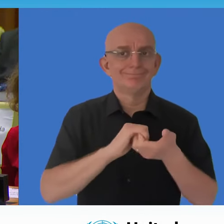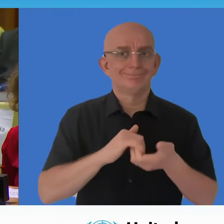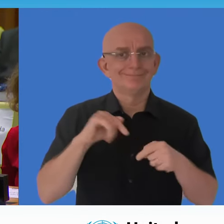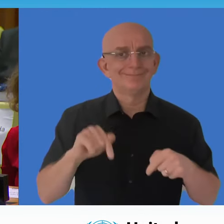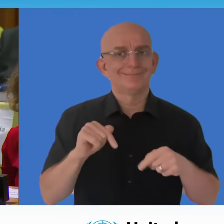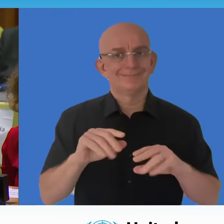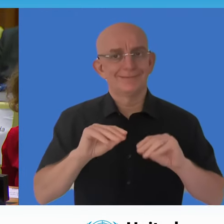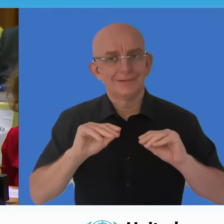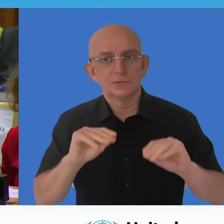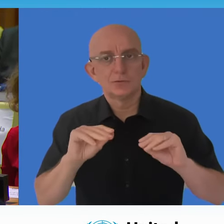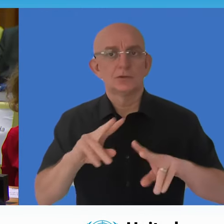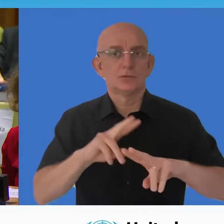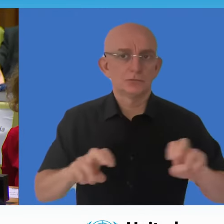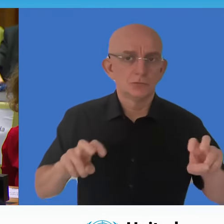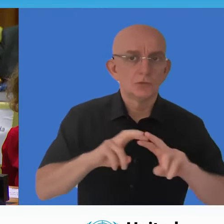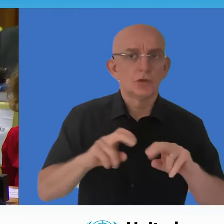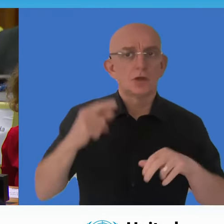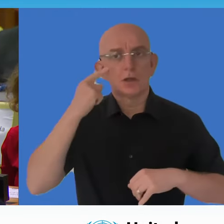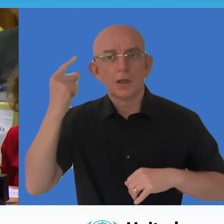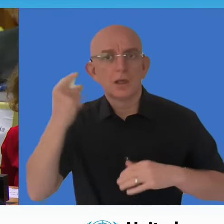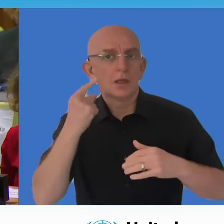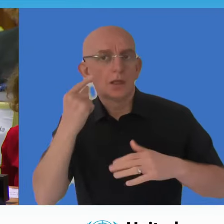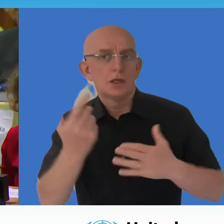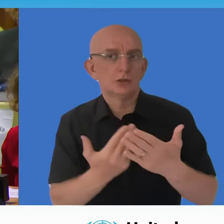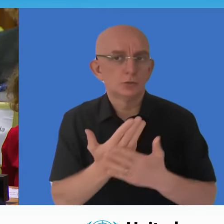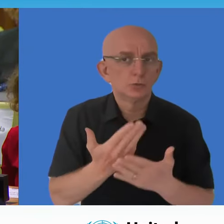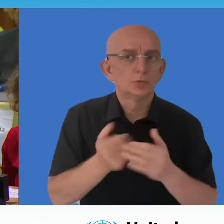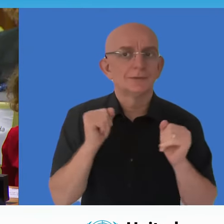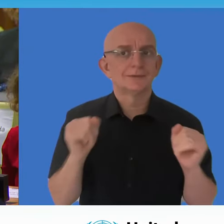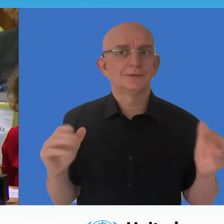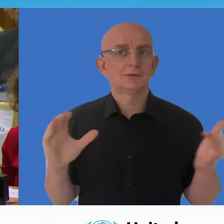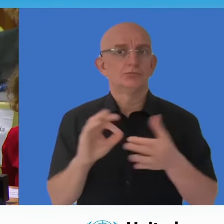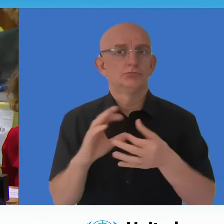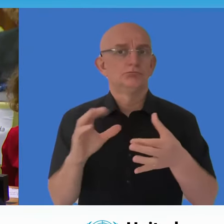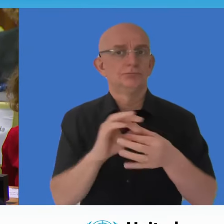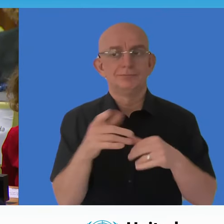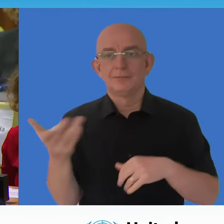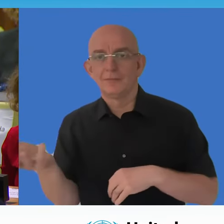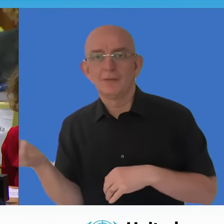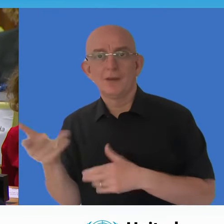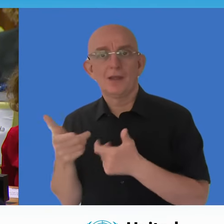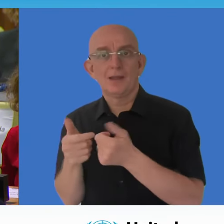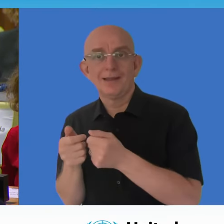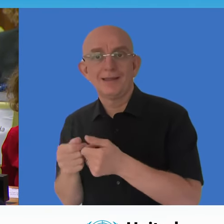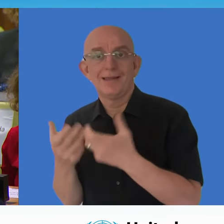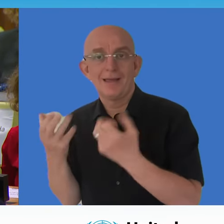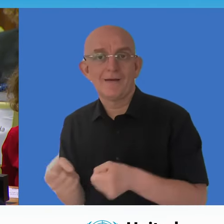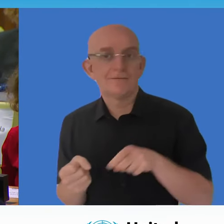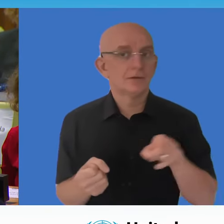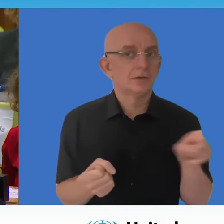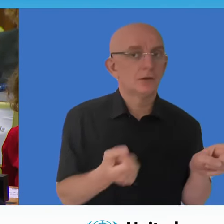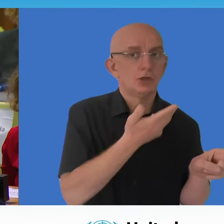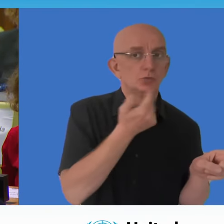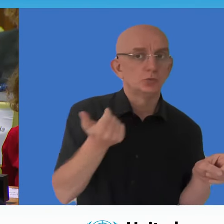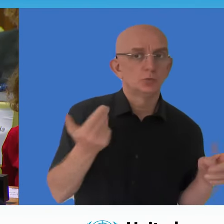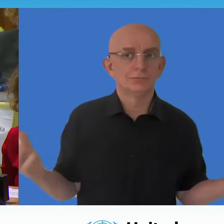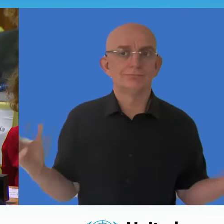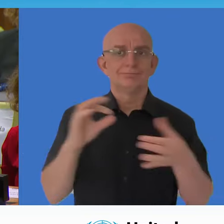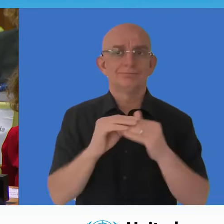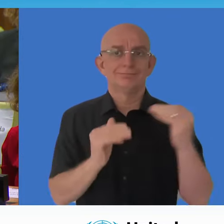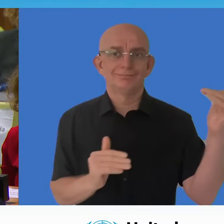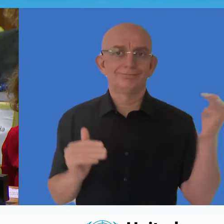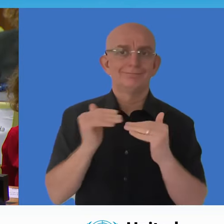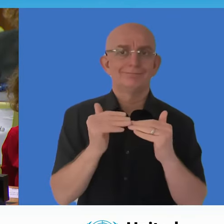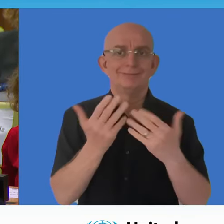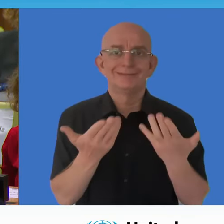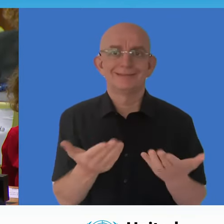bridging the digital divides. And this has been a major pillar in our national strategy for youth, ensuring that youth are active